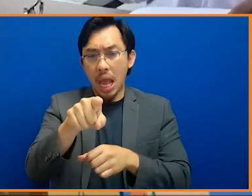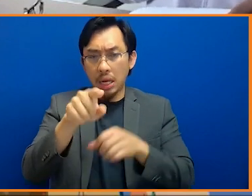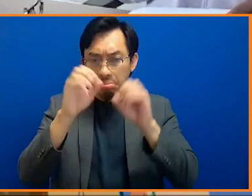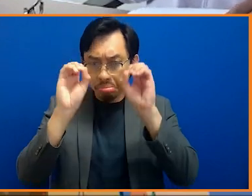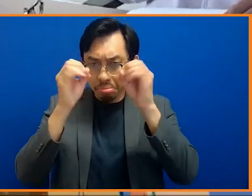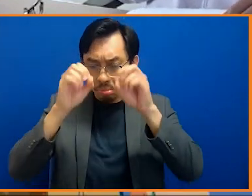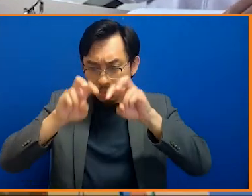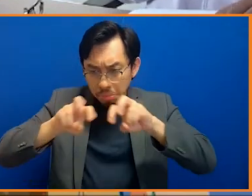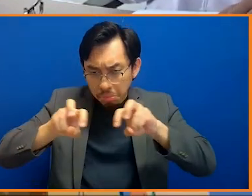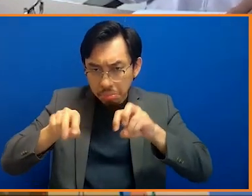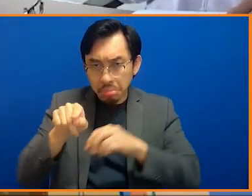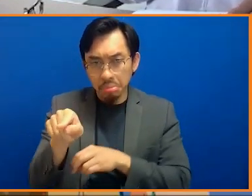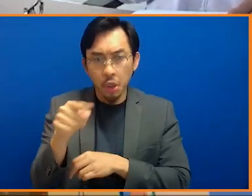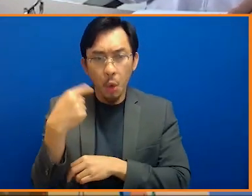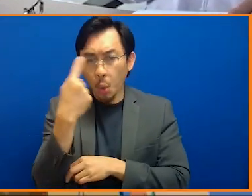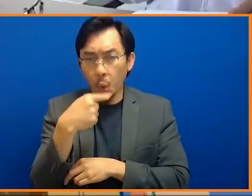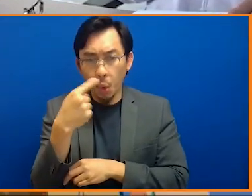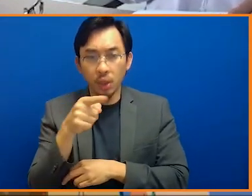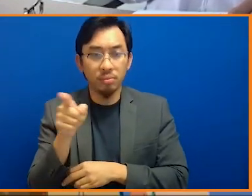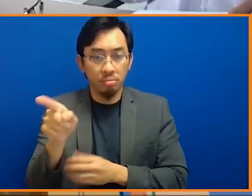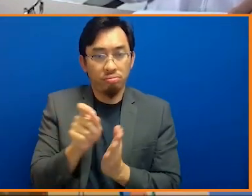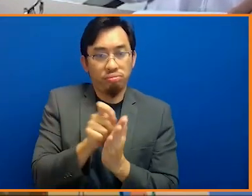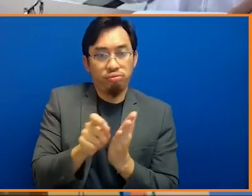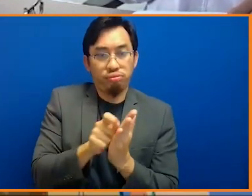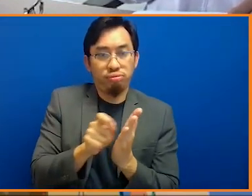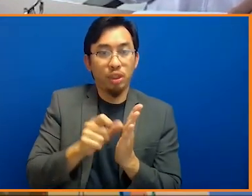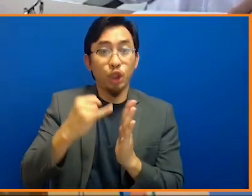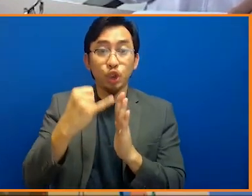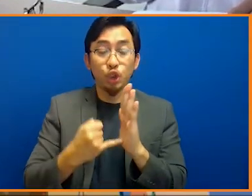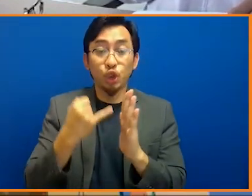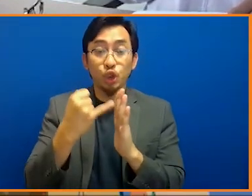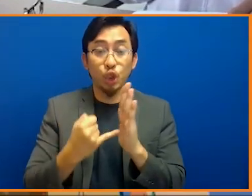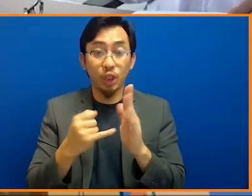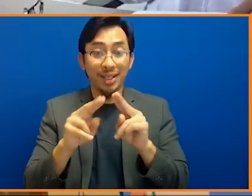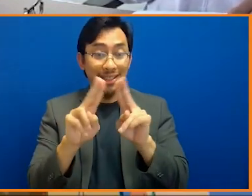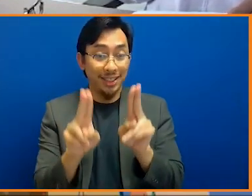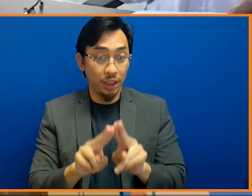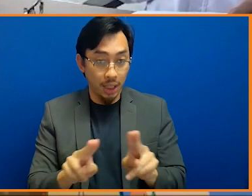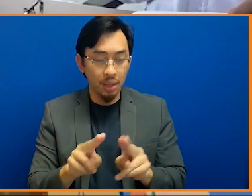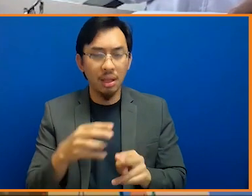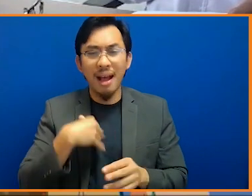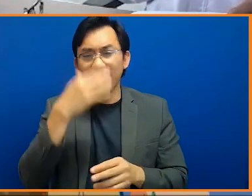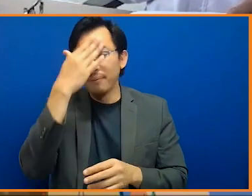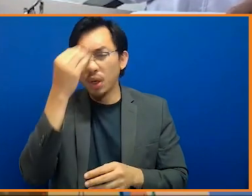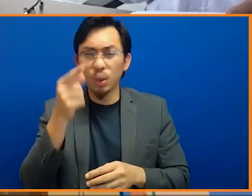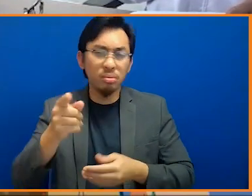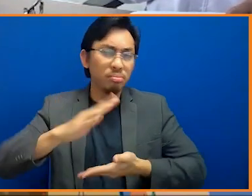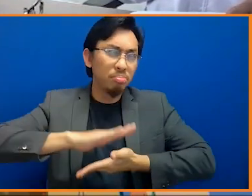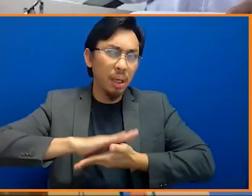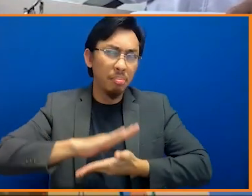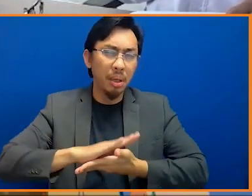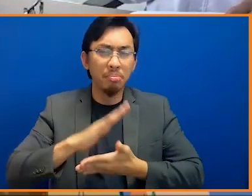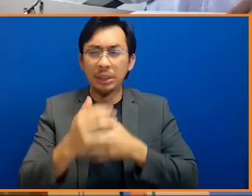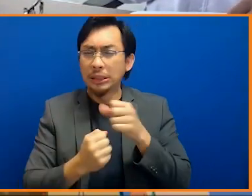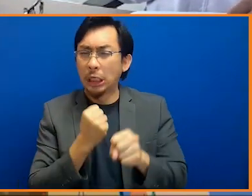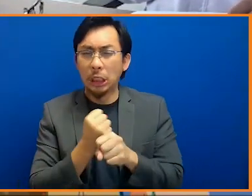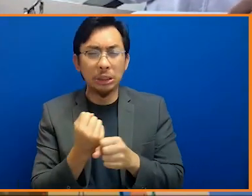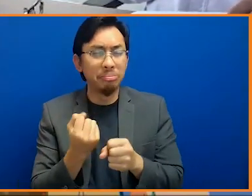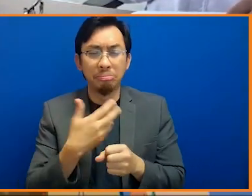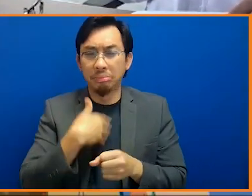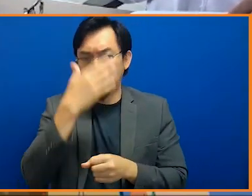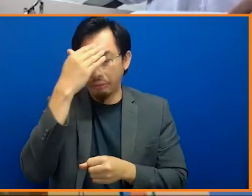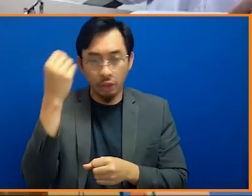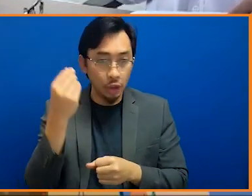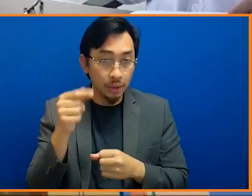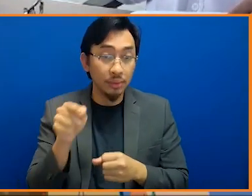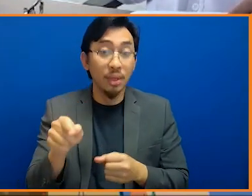you can search that in International Journal of Disaster Risk Reduction. I forgot the year of the